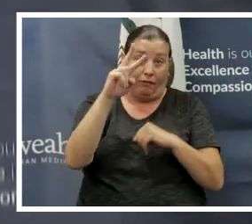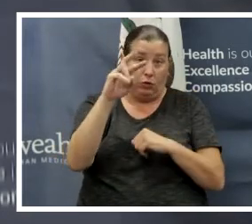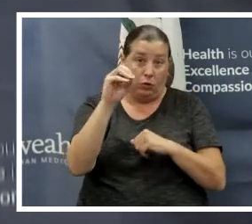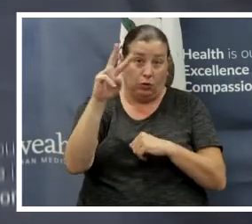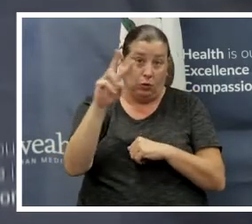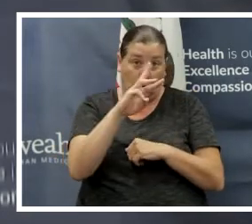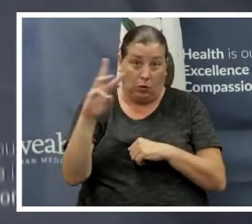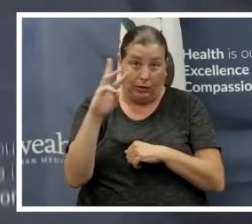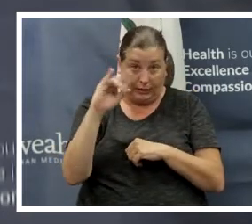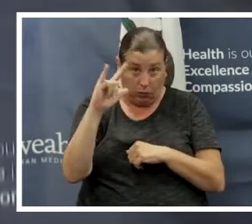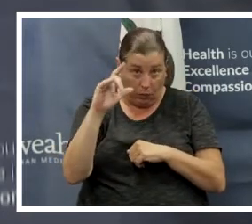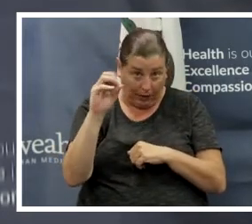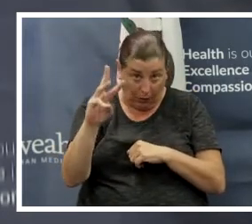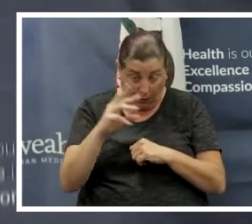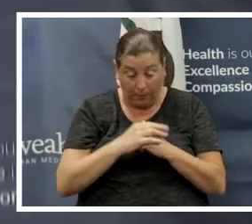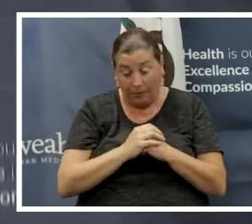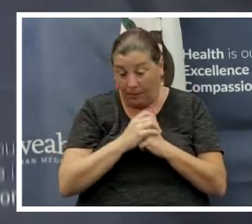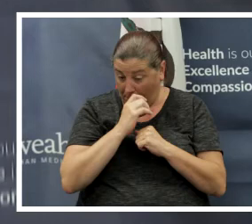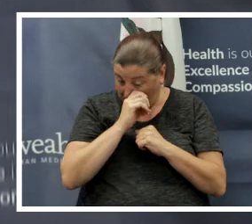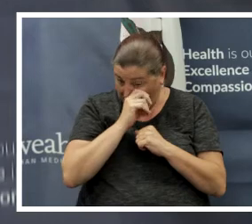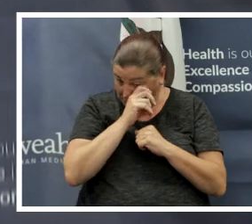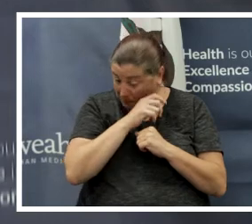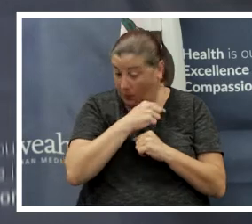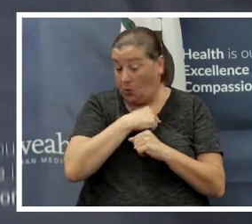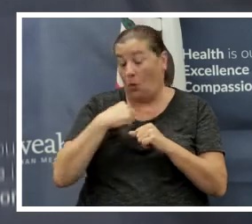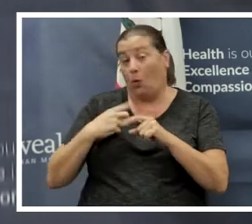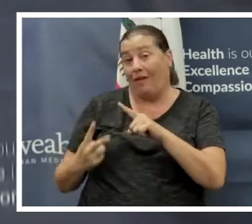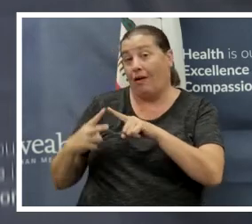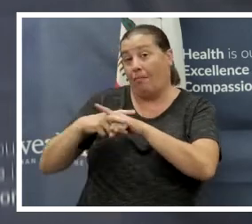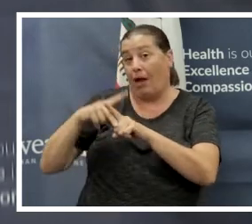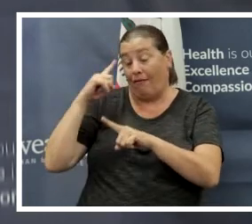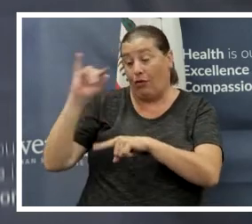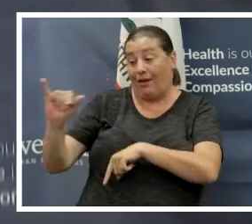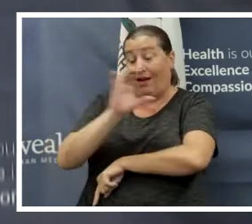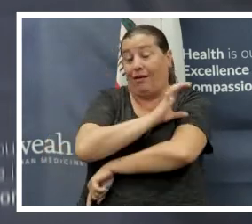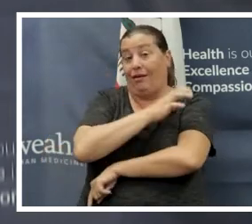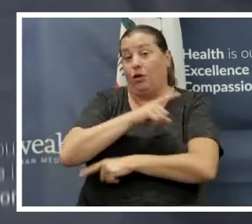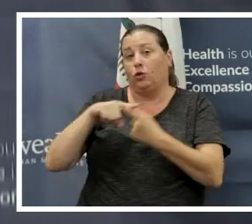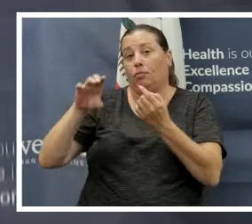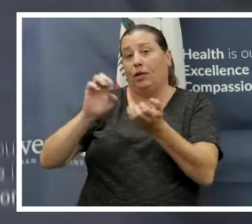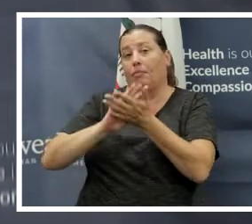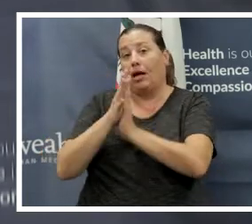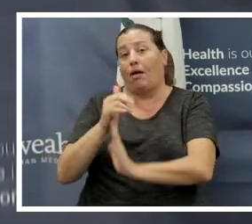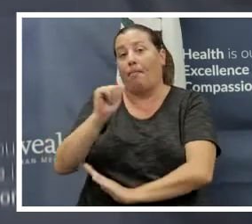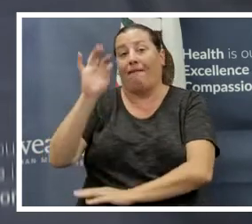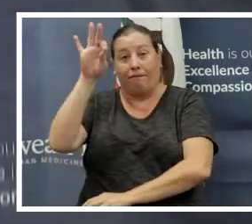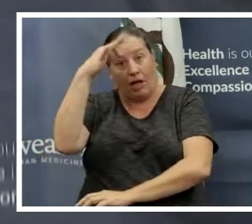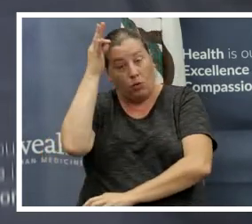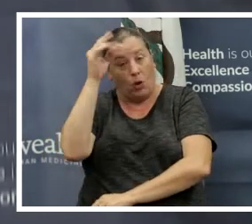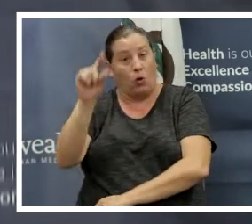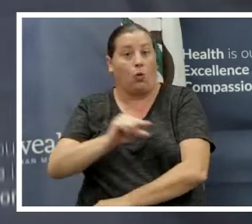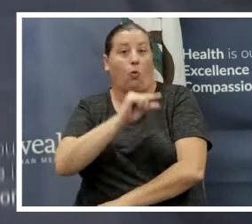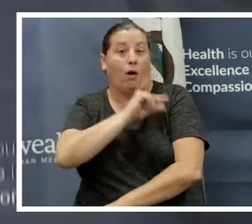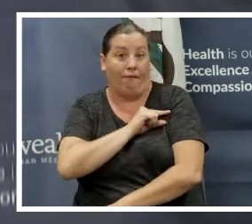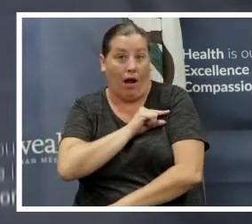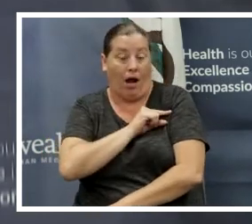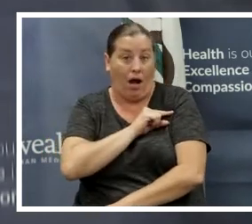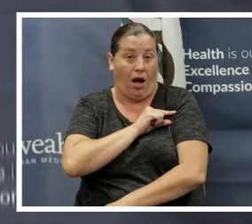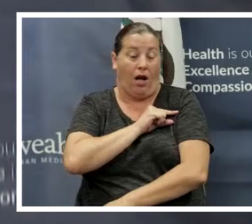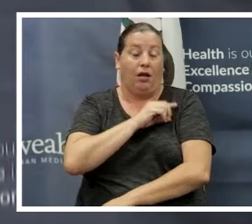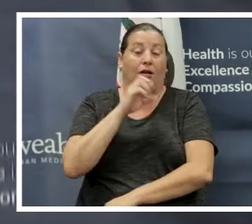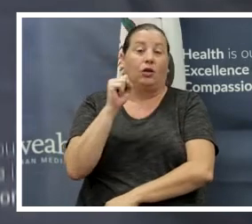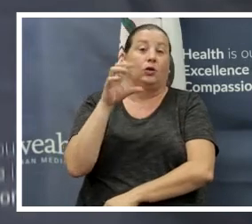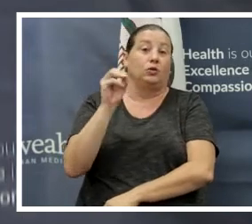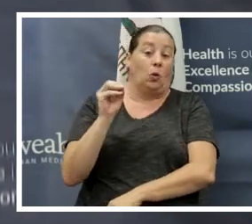have applied for that clinic to become a federally qualified health center. And that survey could not have gone better. So we